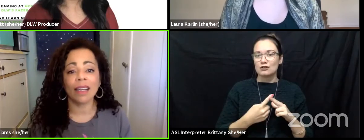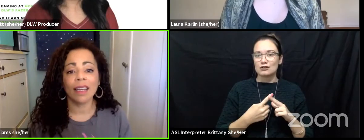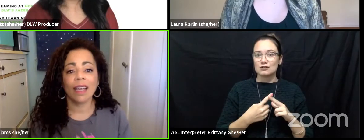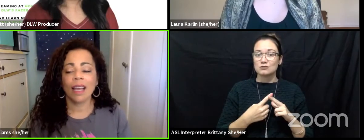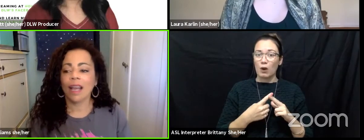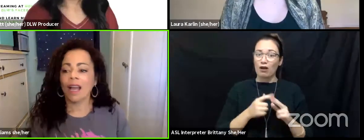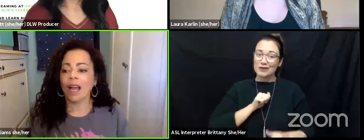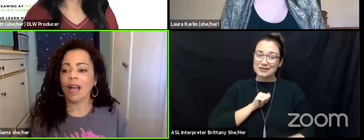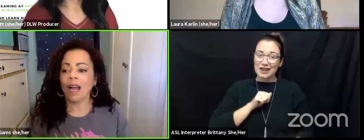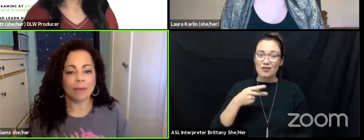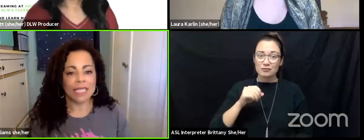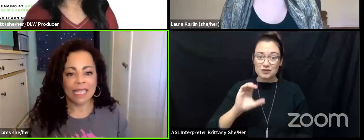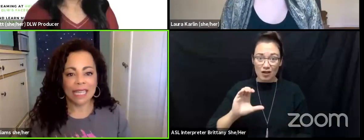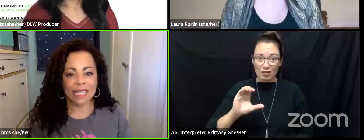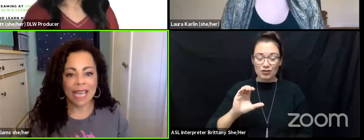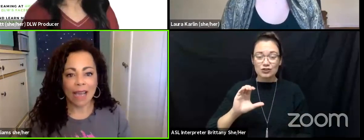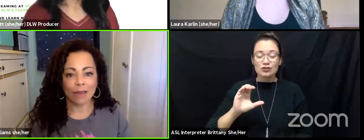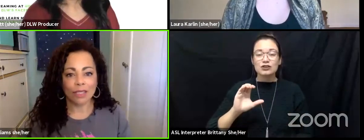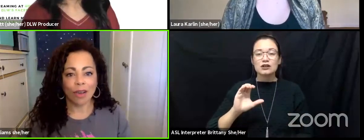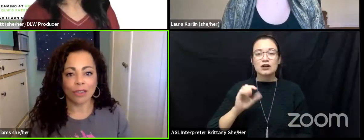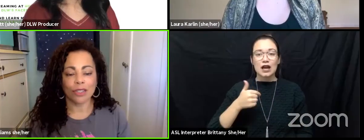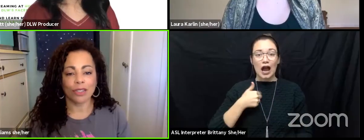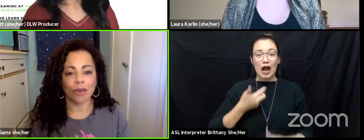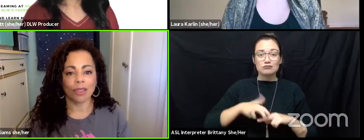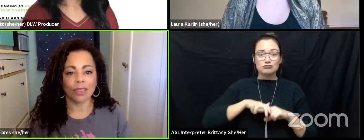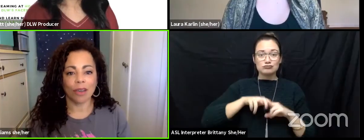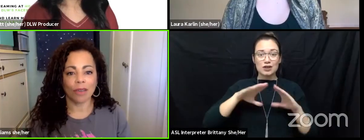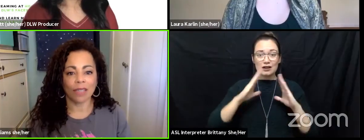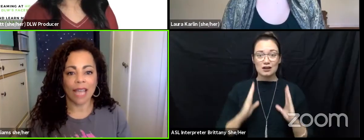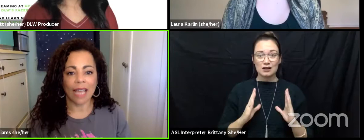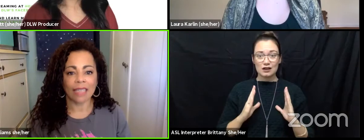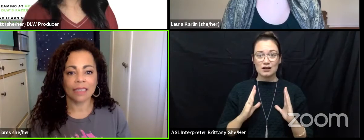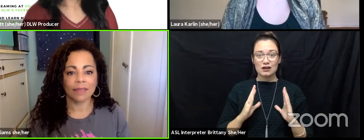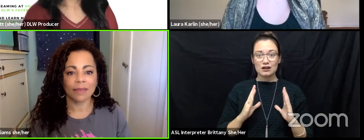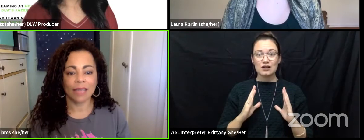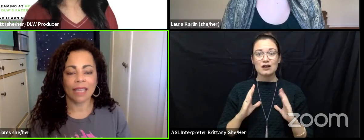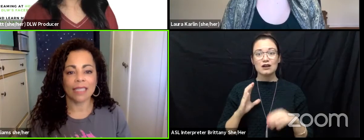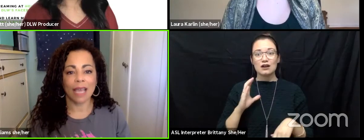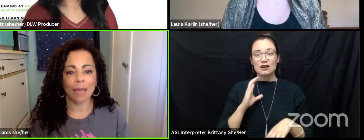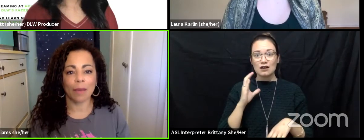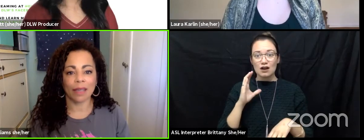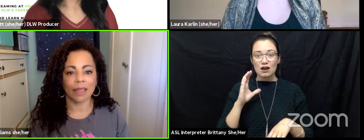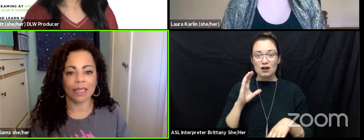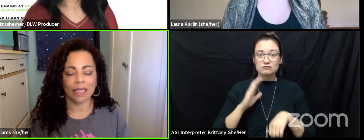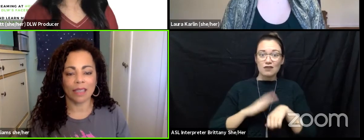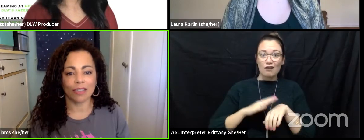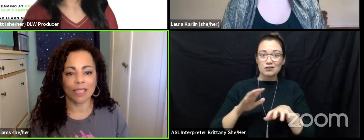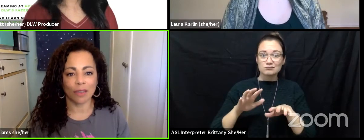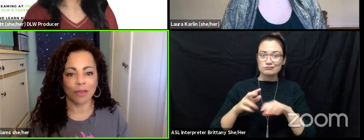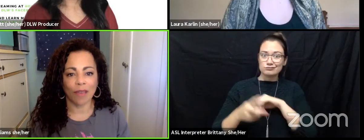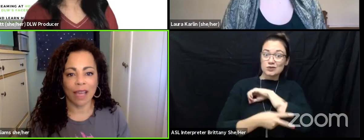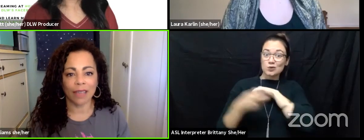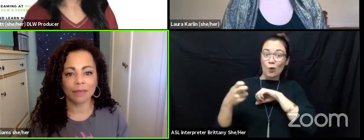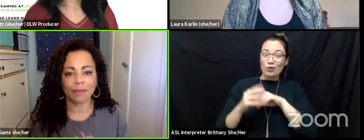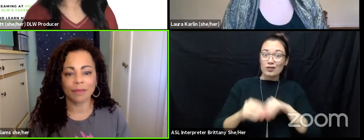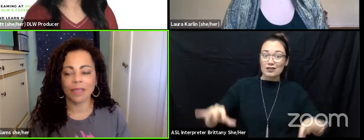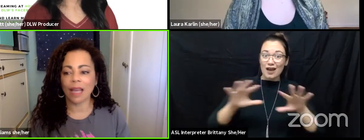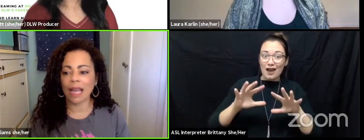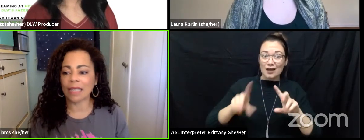color, I'm sitting in this house on stolen Tongva land at a time when this country is on